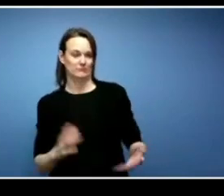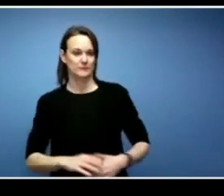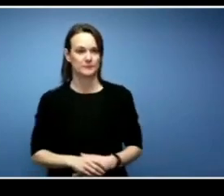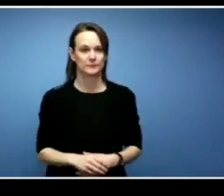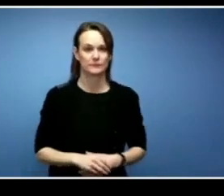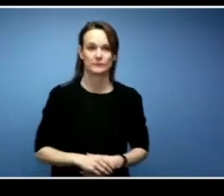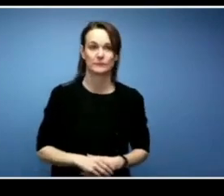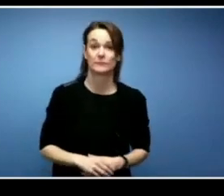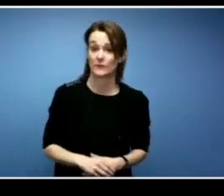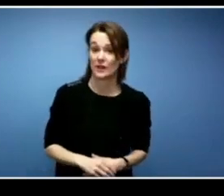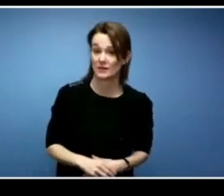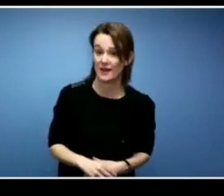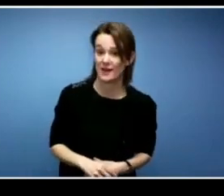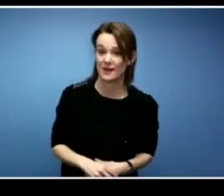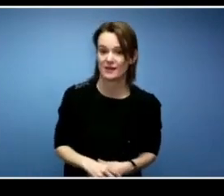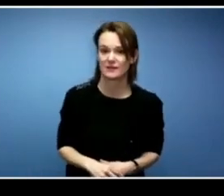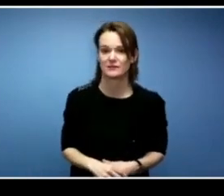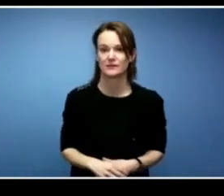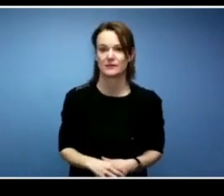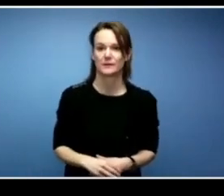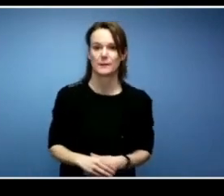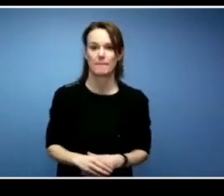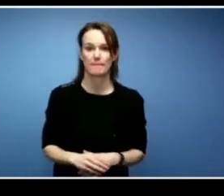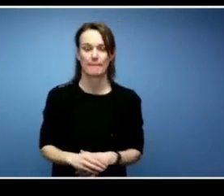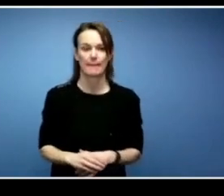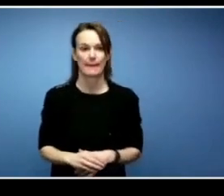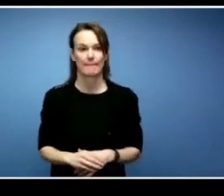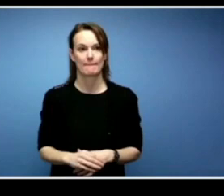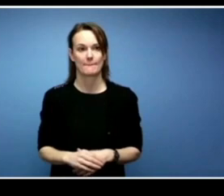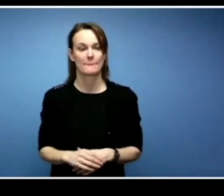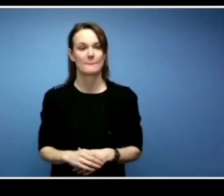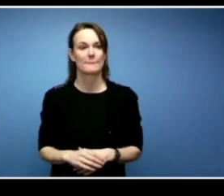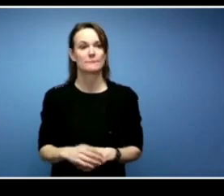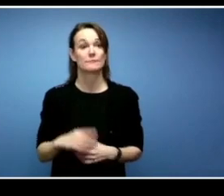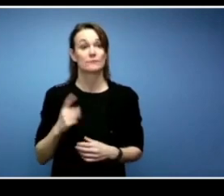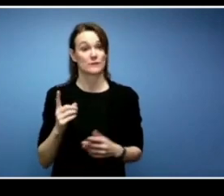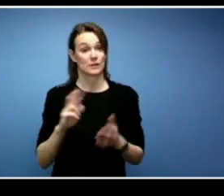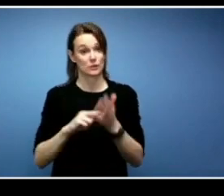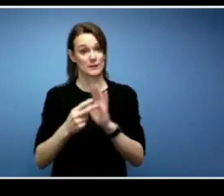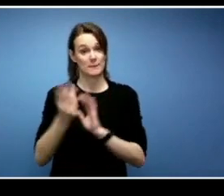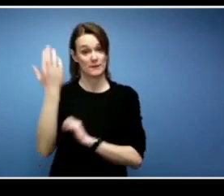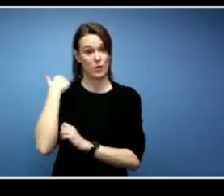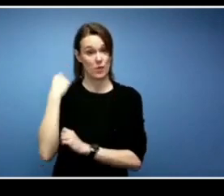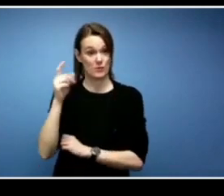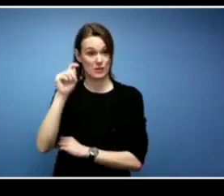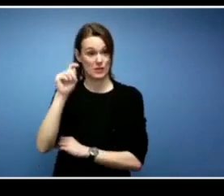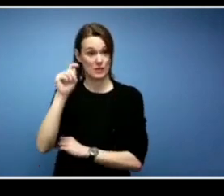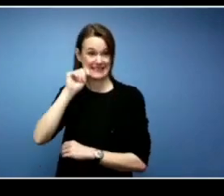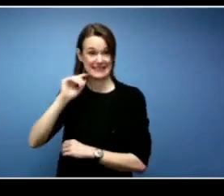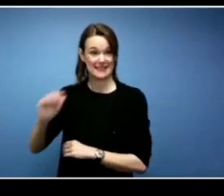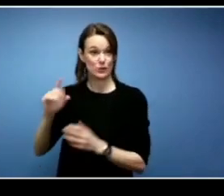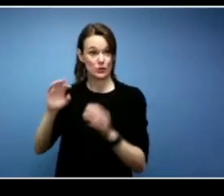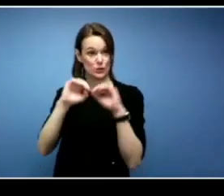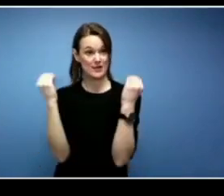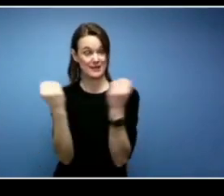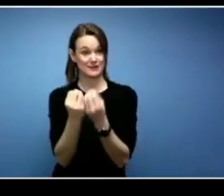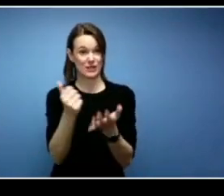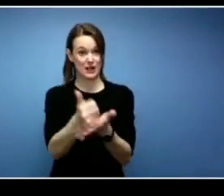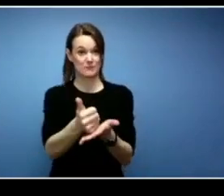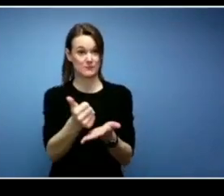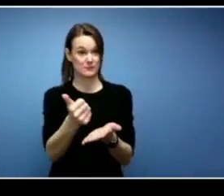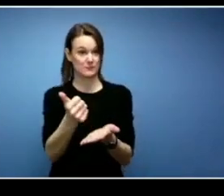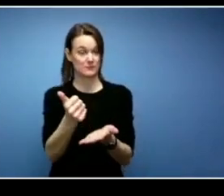So thank you. Yeah, so you would say earlier on as a child and a teenager, those organizations kind of